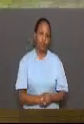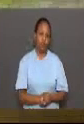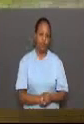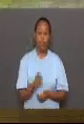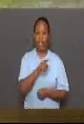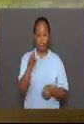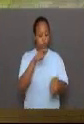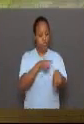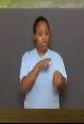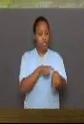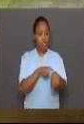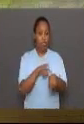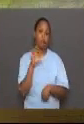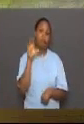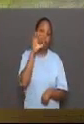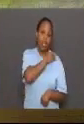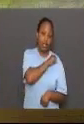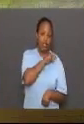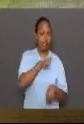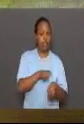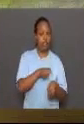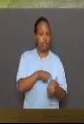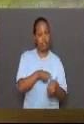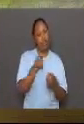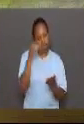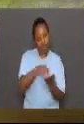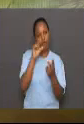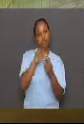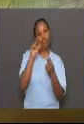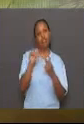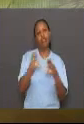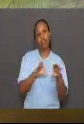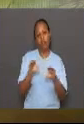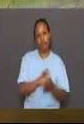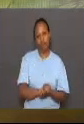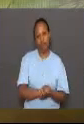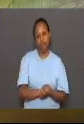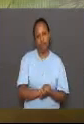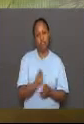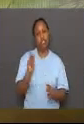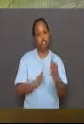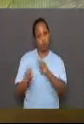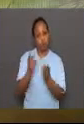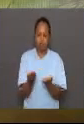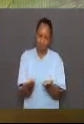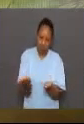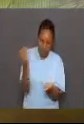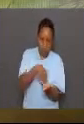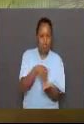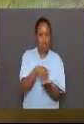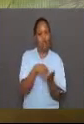their terms are over, there is an election. The people can re-elect